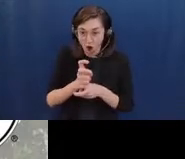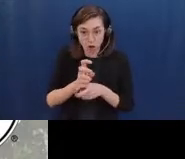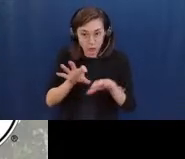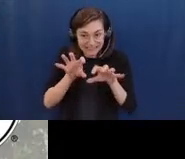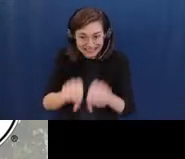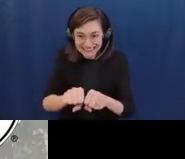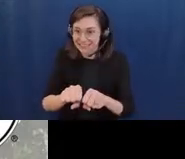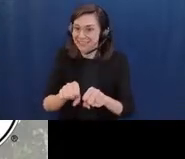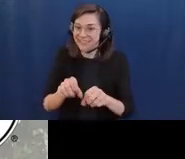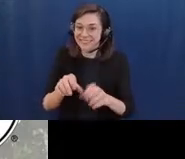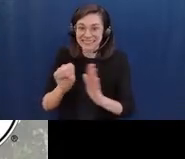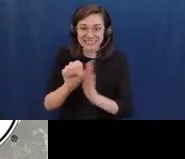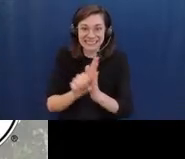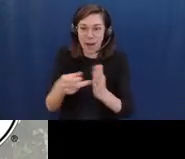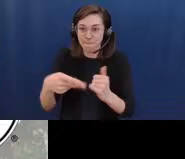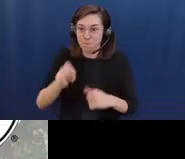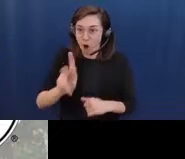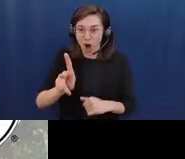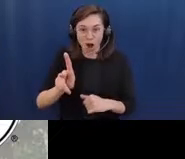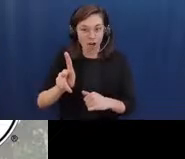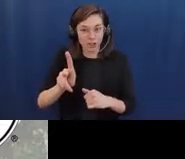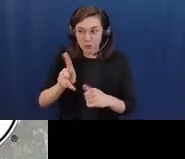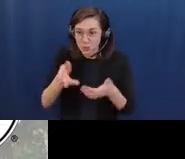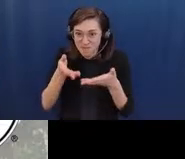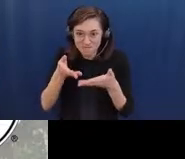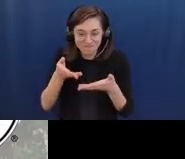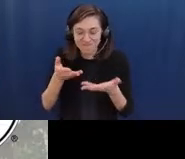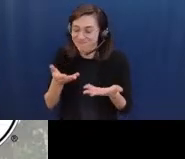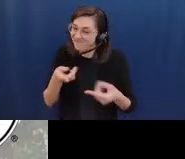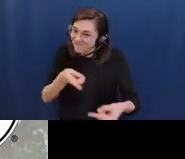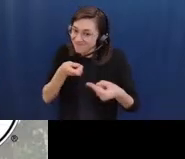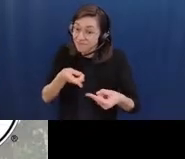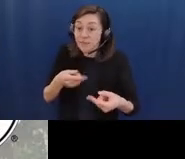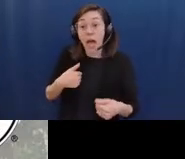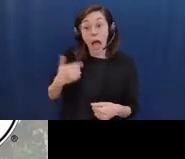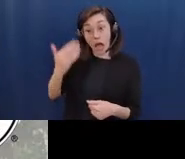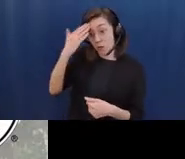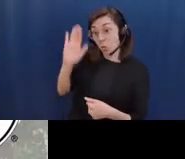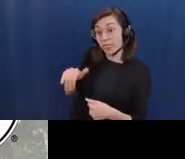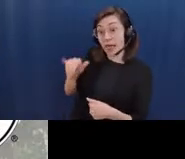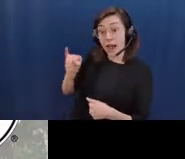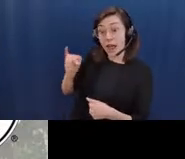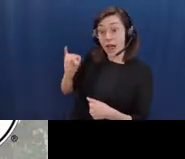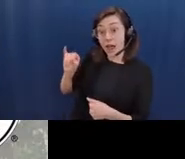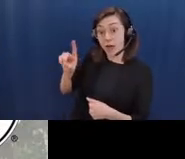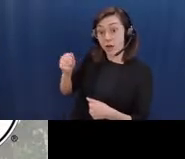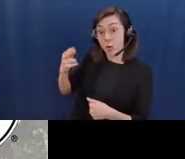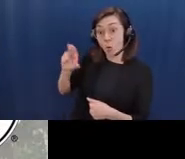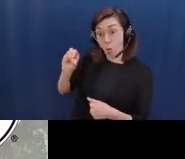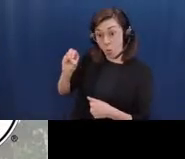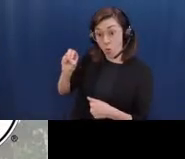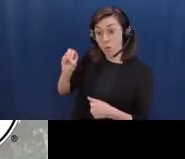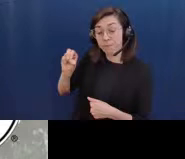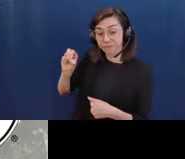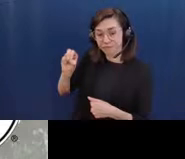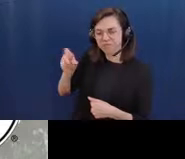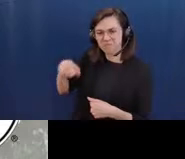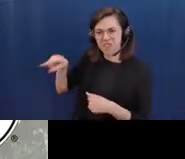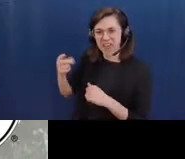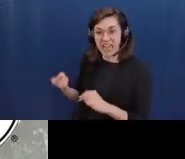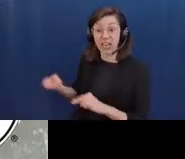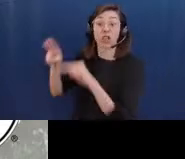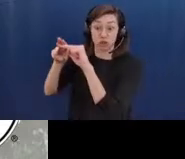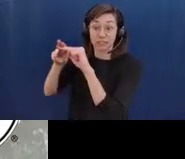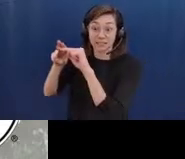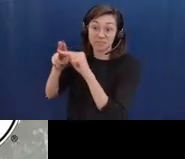myself. And I know in the state of Idaho, they have raised the rates significantly. They've doubled the